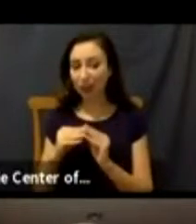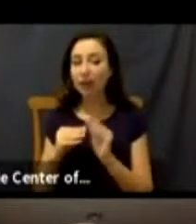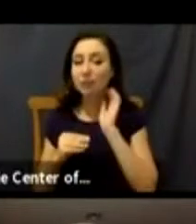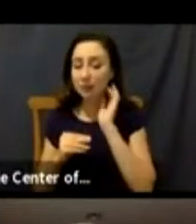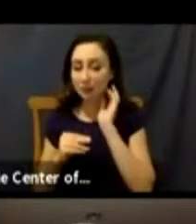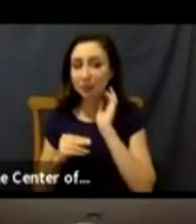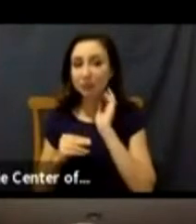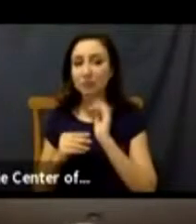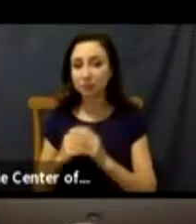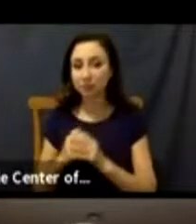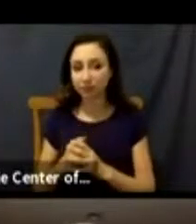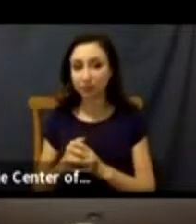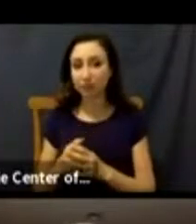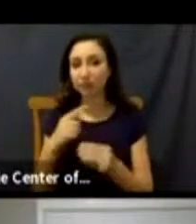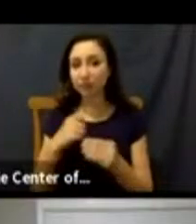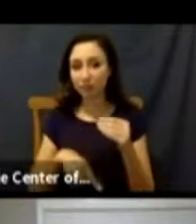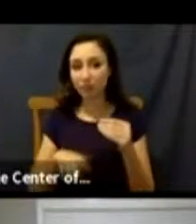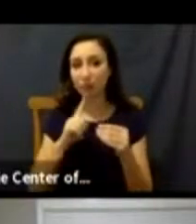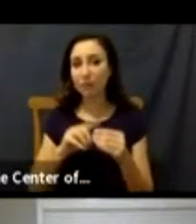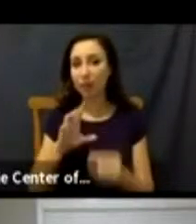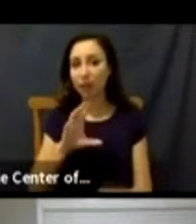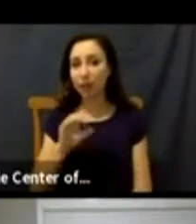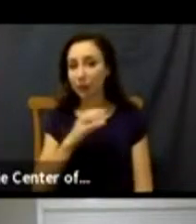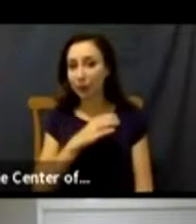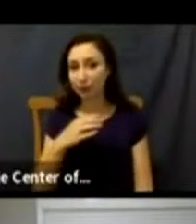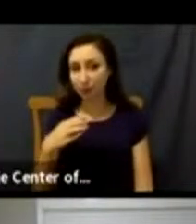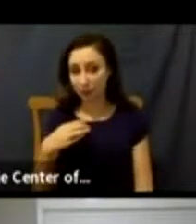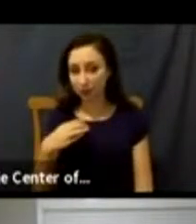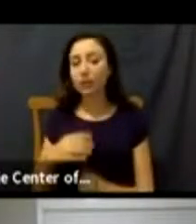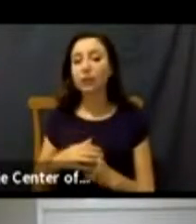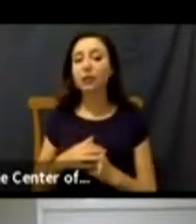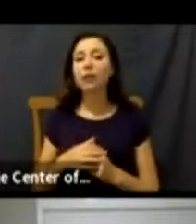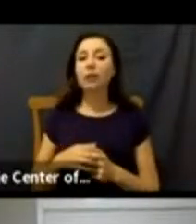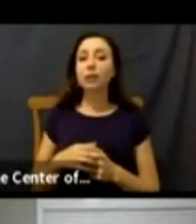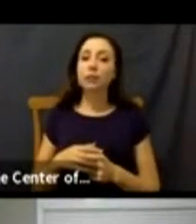about county commission